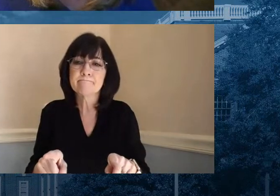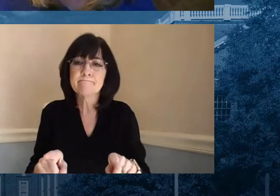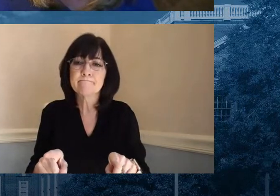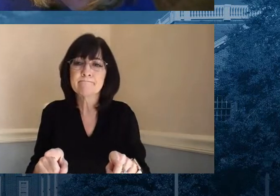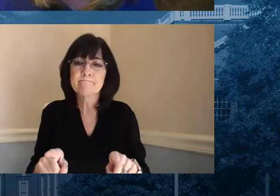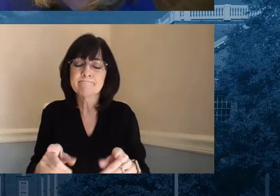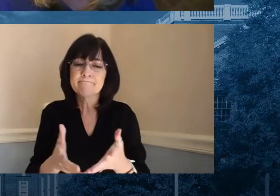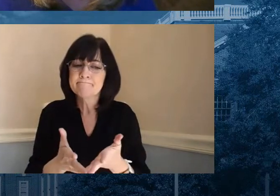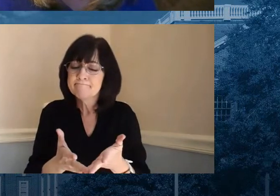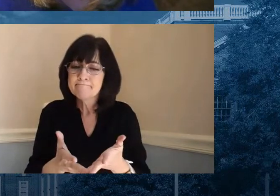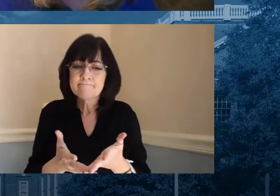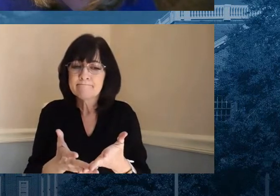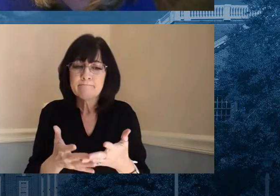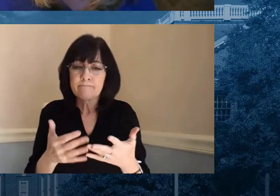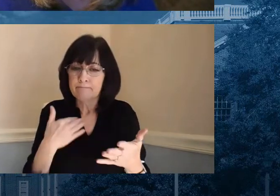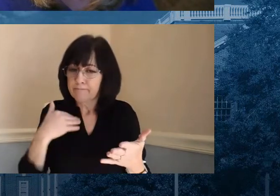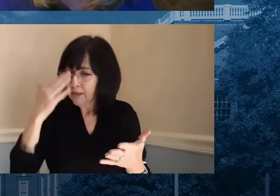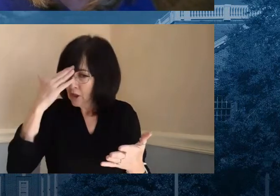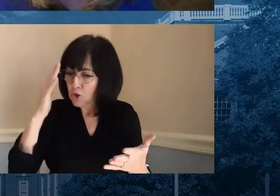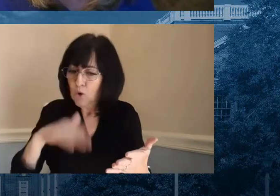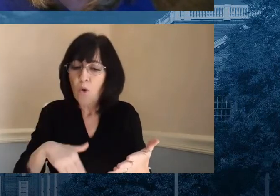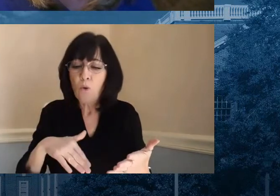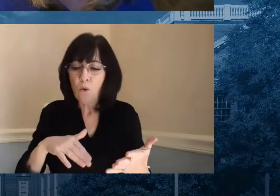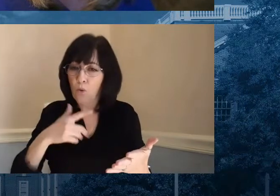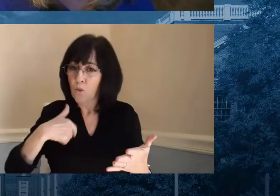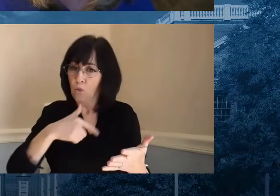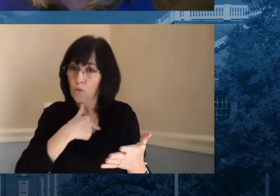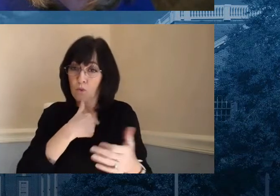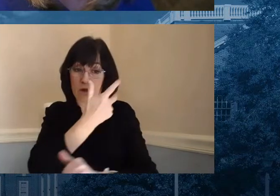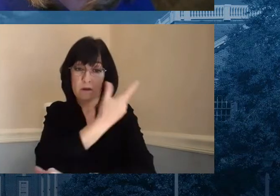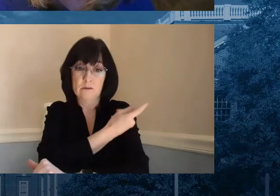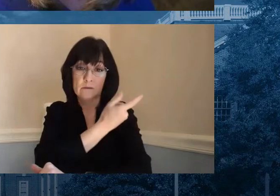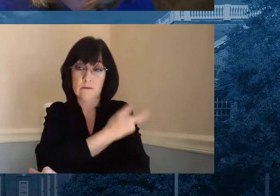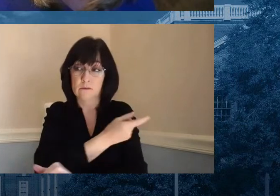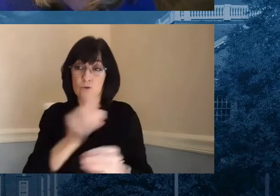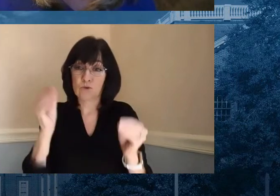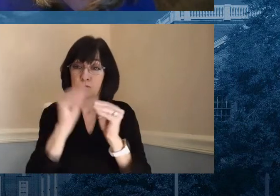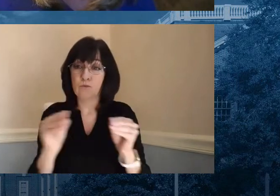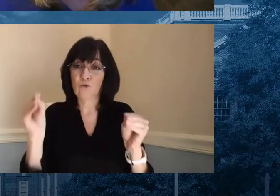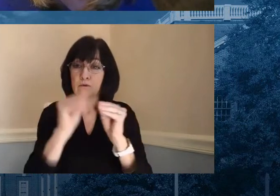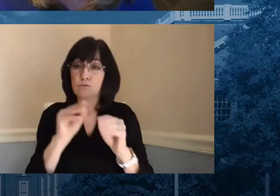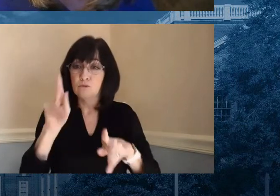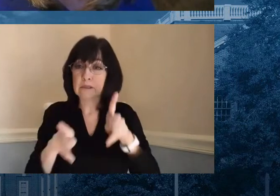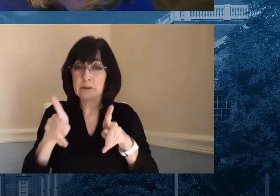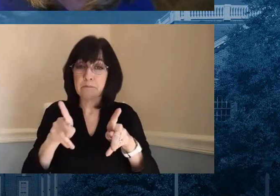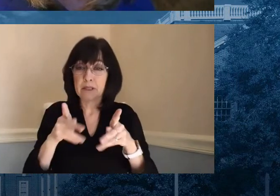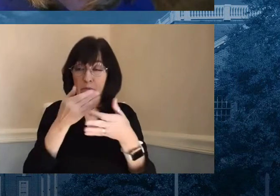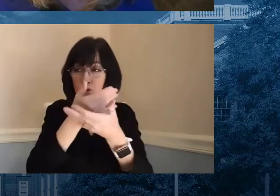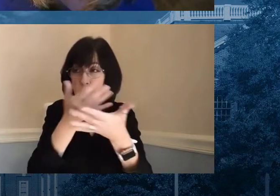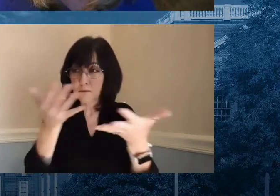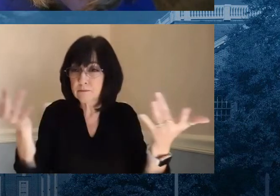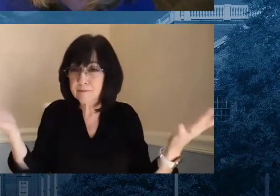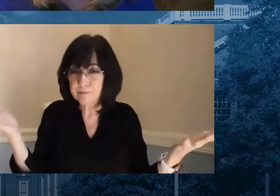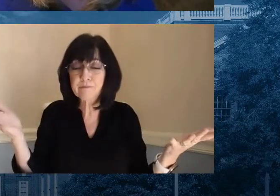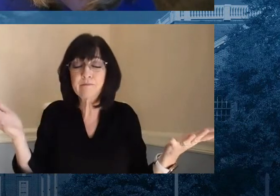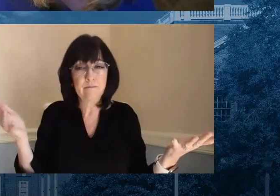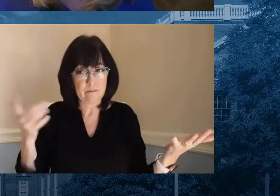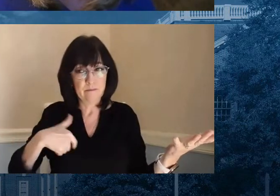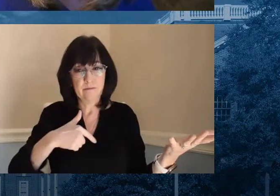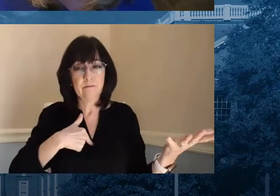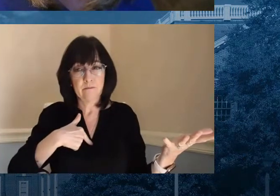thought, but we know that we're vaccinating at greater rates. We're protecting the 65 and